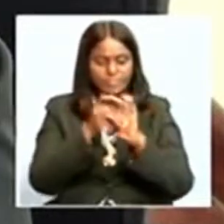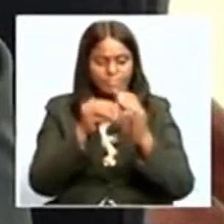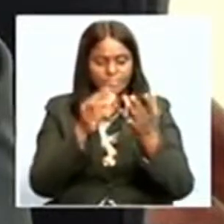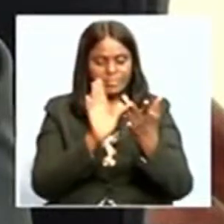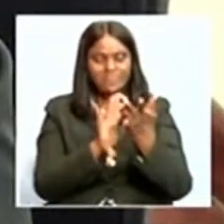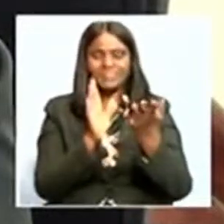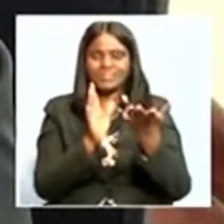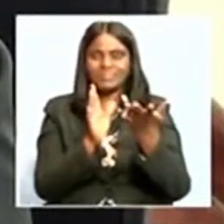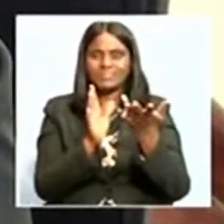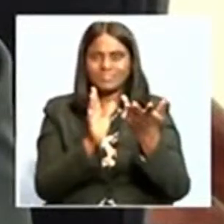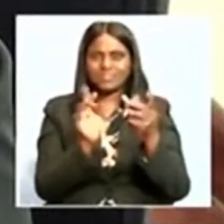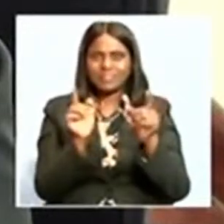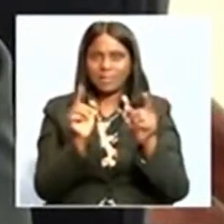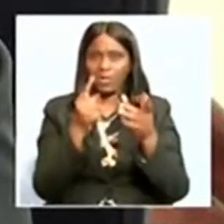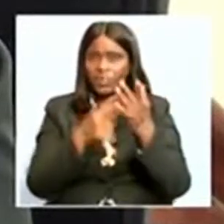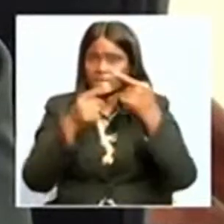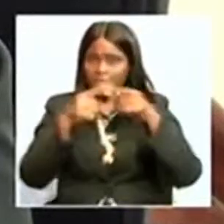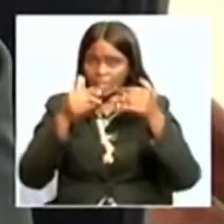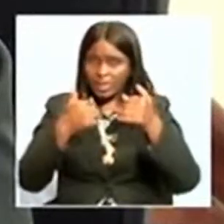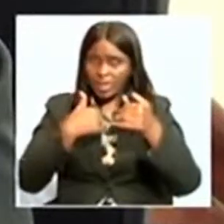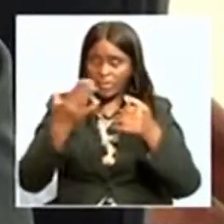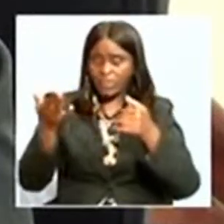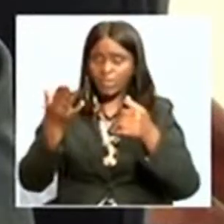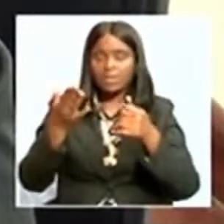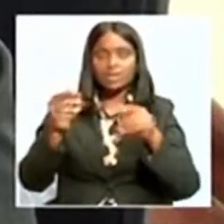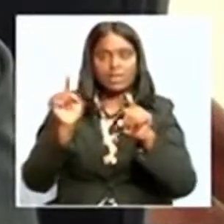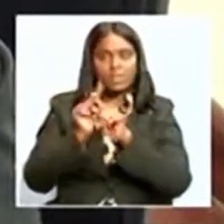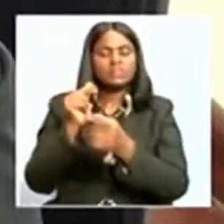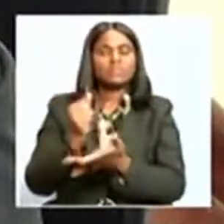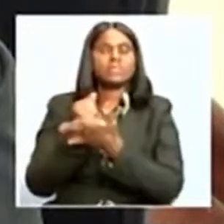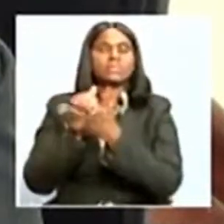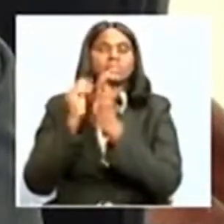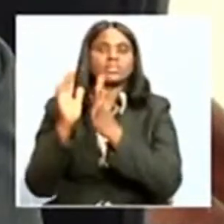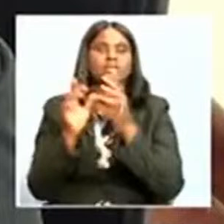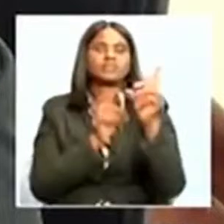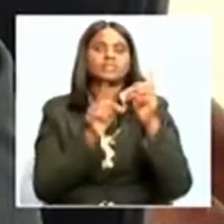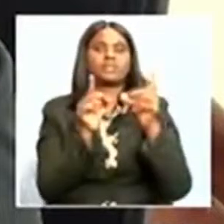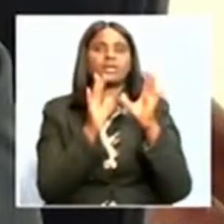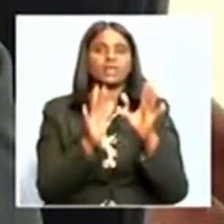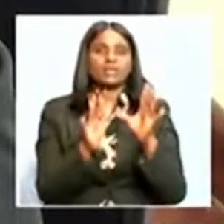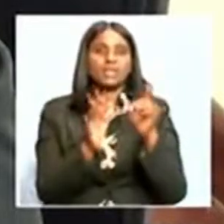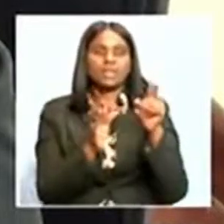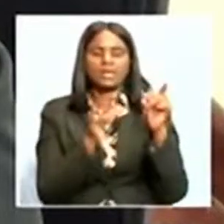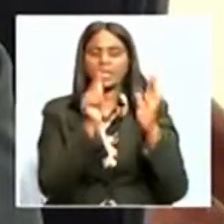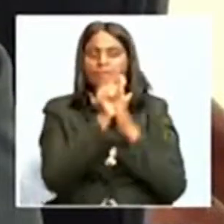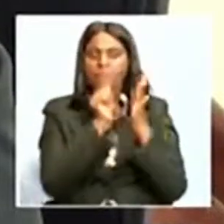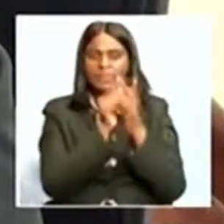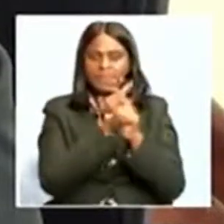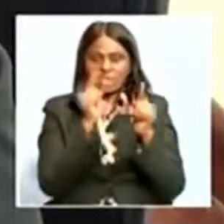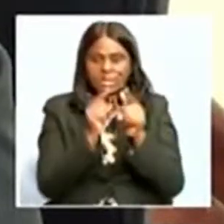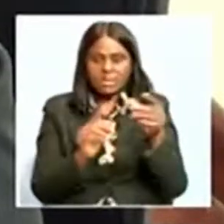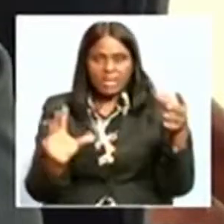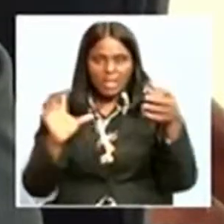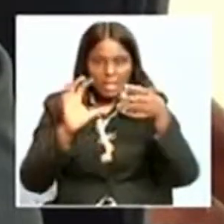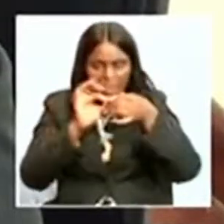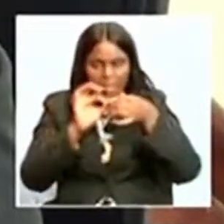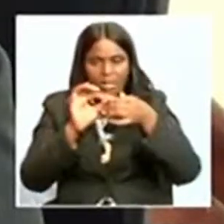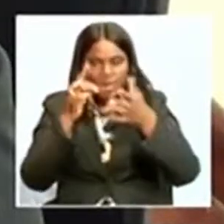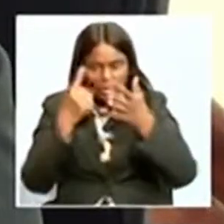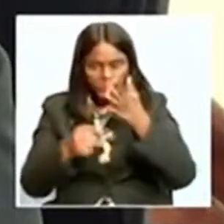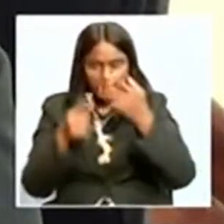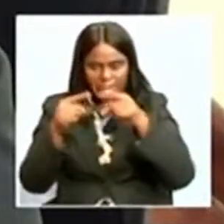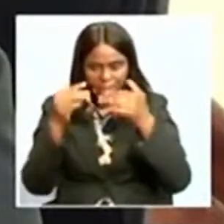is that they are called Assistant Directors. So the bill seeks to just align to what's